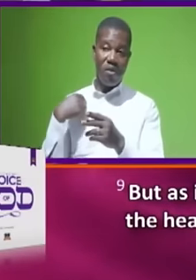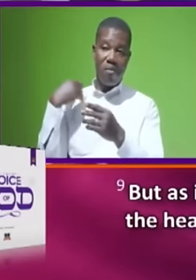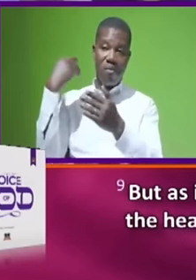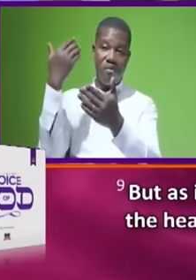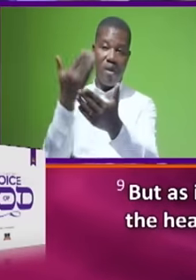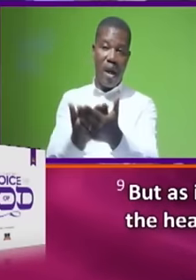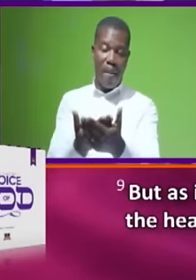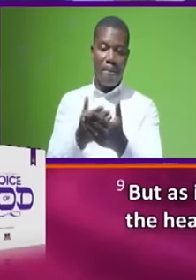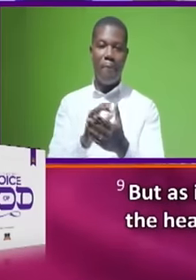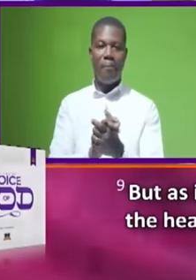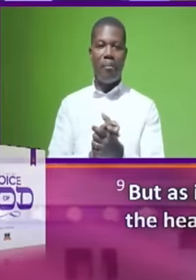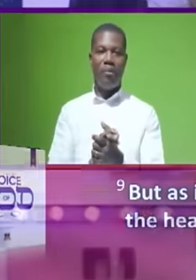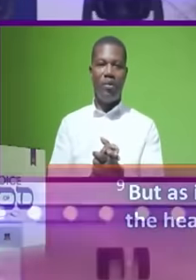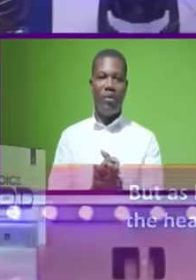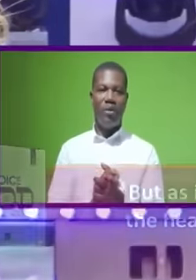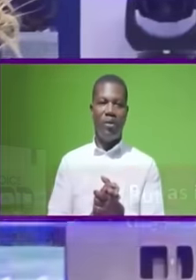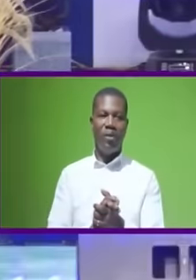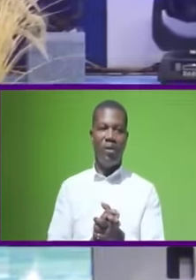am coming from,